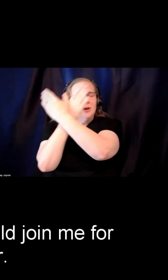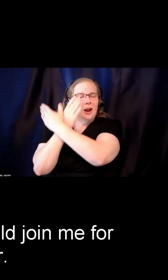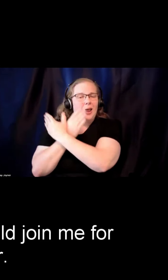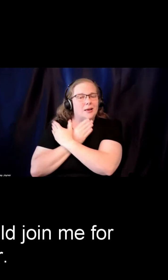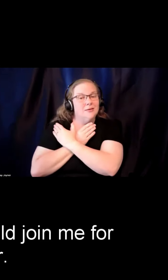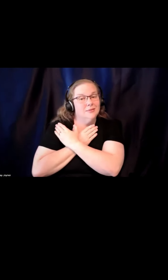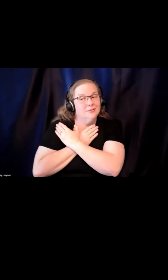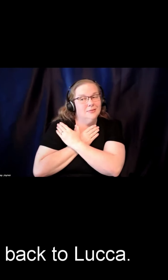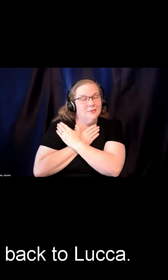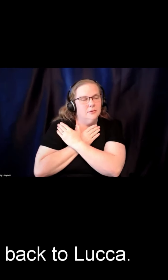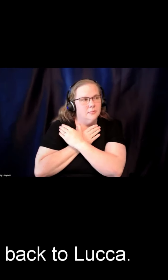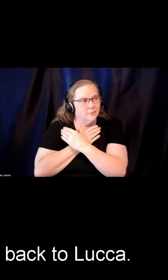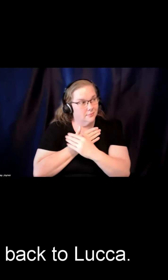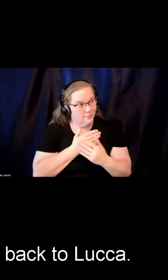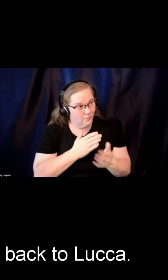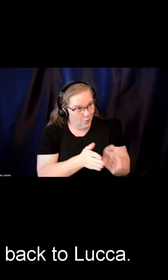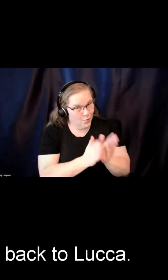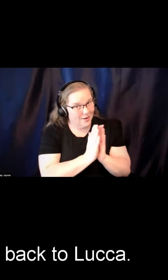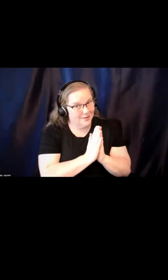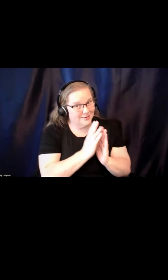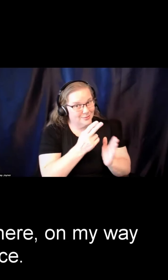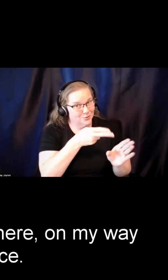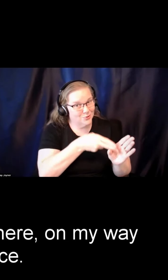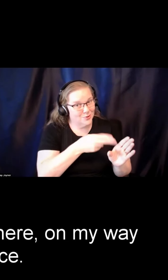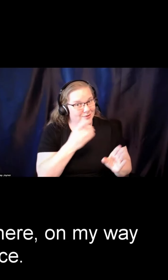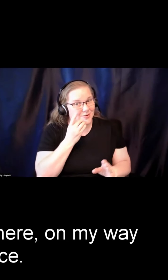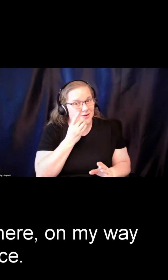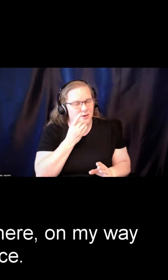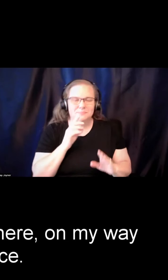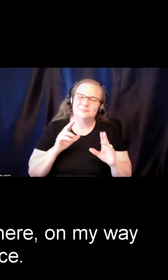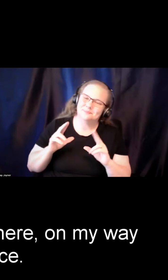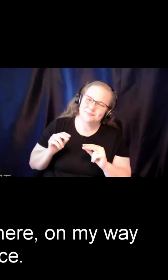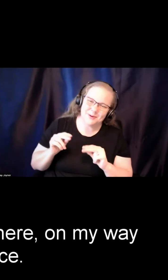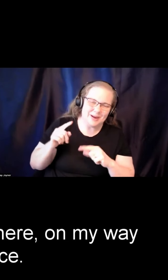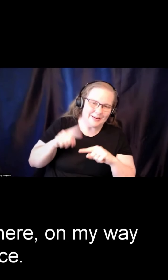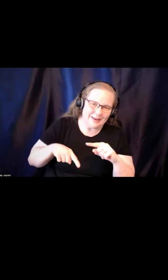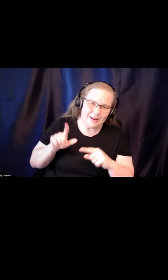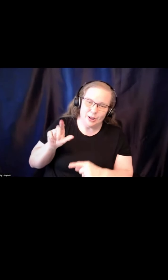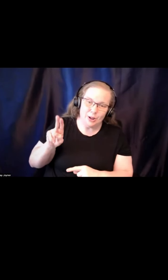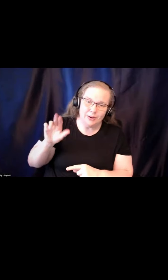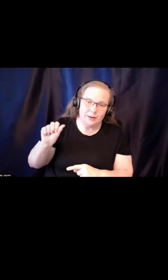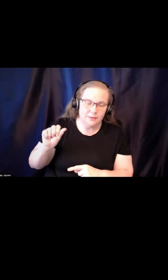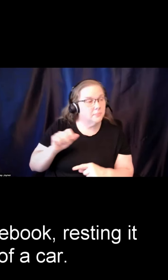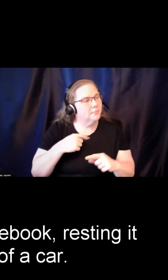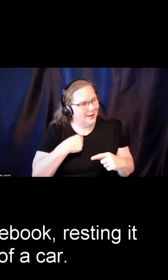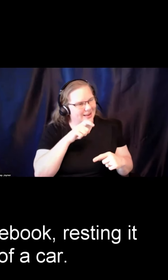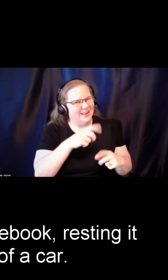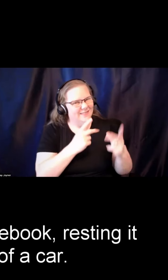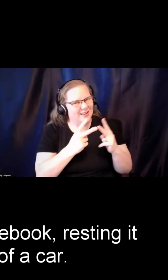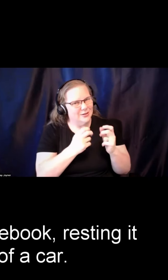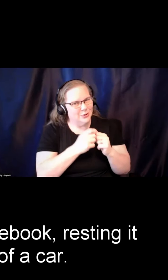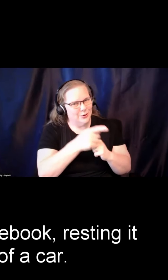you would join me for dinner. Alas, you had to get back to Lucca. But I must visit you there on my way to Greece. I handed you